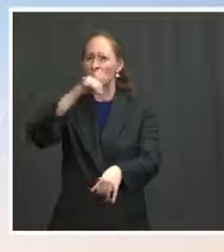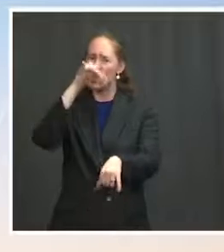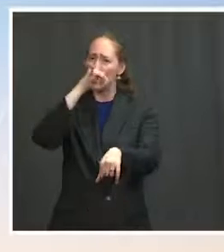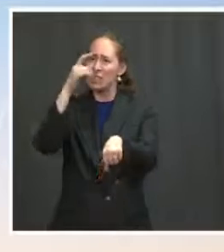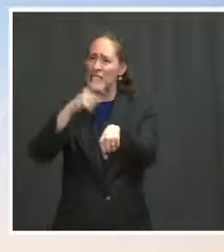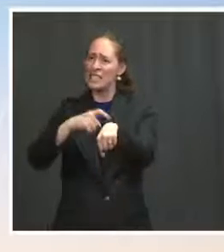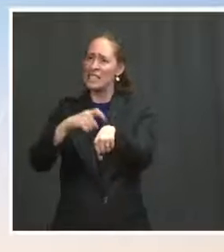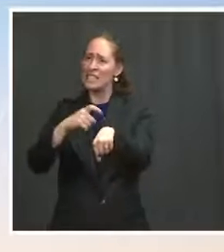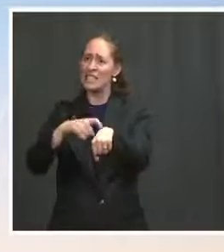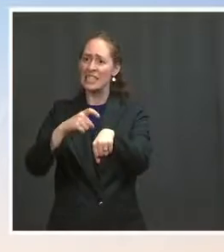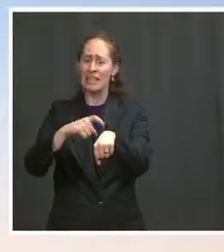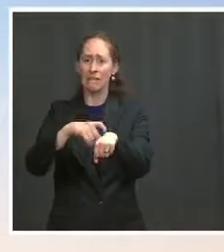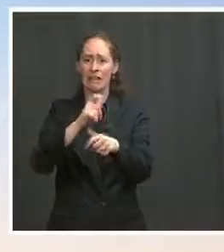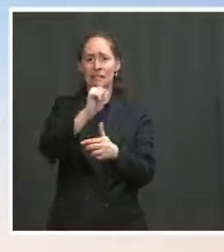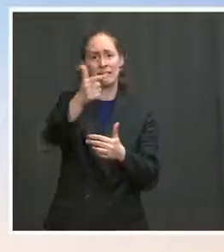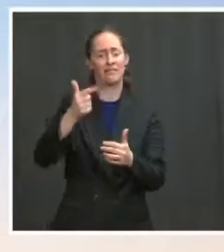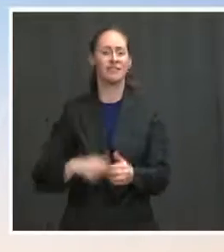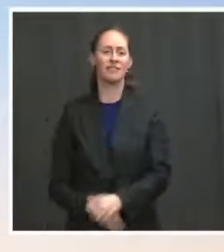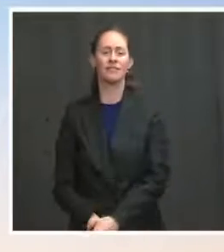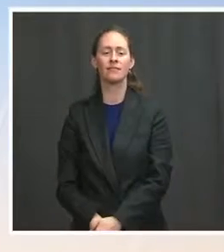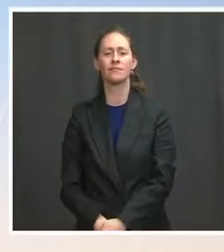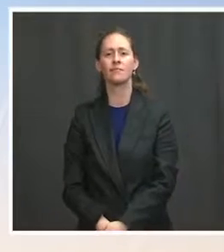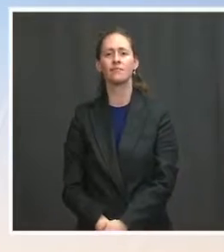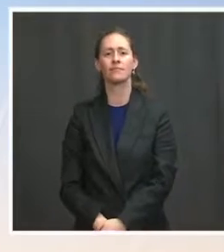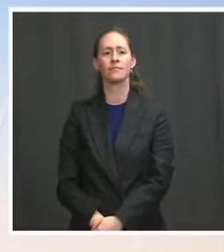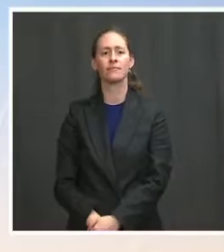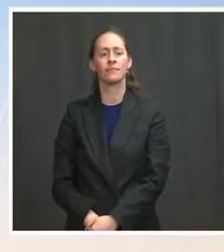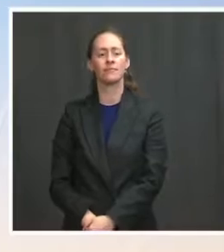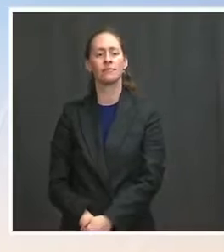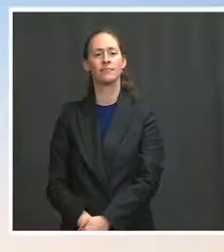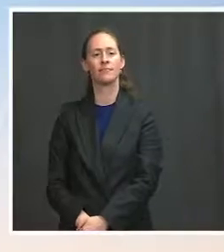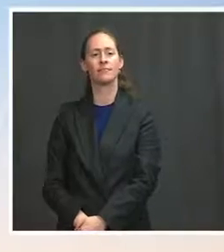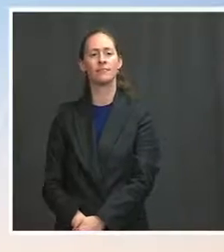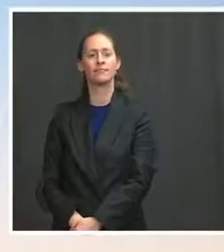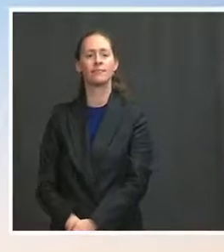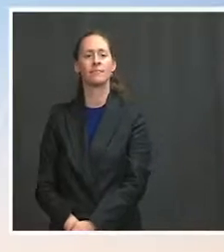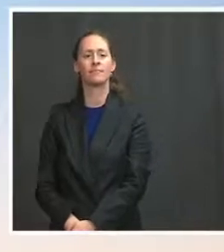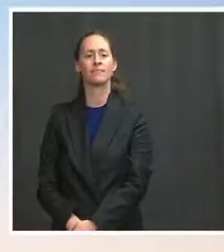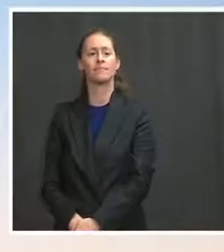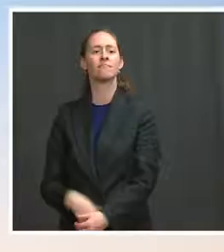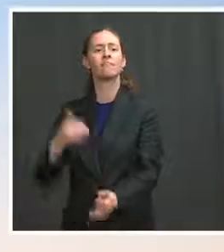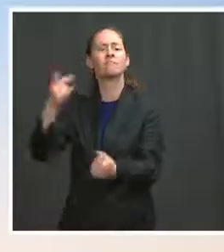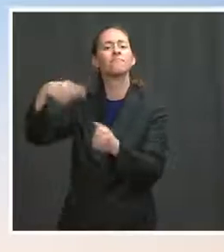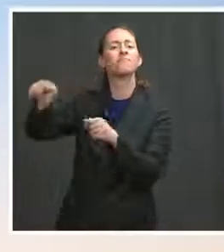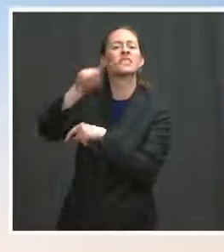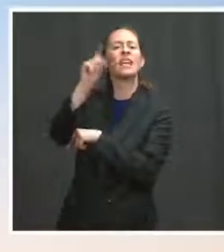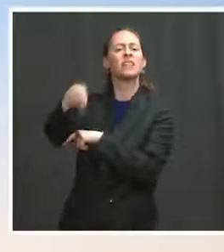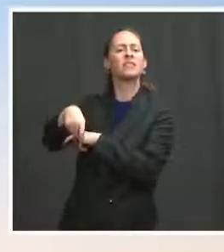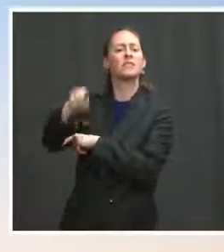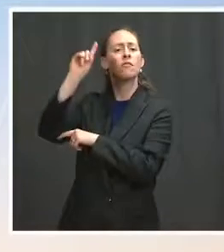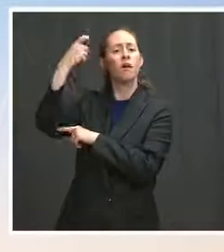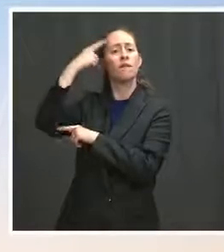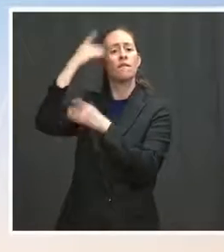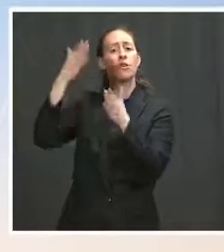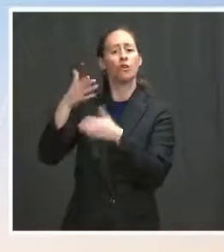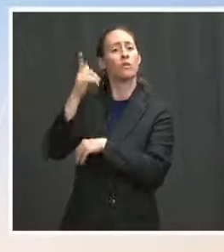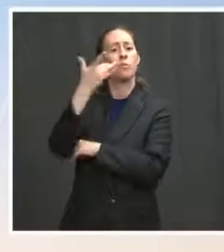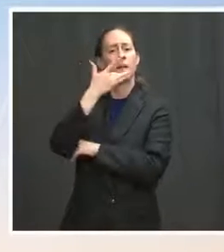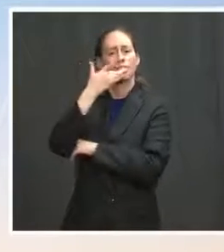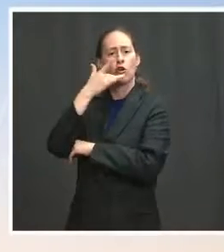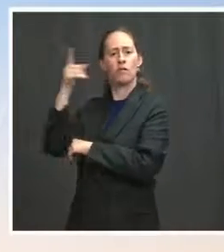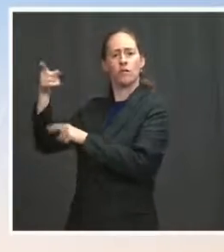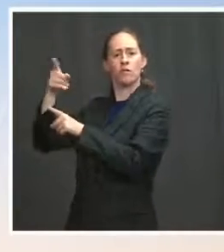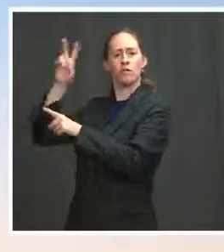many people as possible. Go ahead. Sure. Texas Governor Greg Abbott released a statement saying that he would have preferred the vice president went to the Del